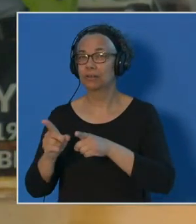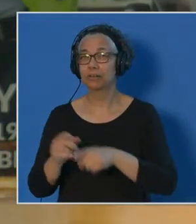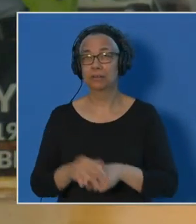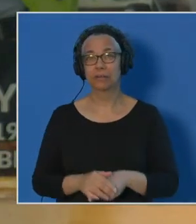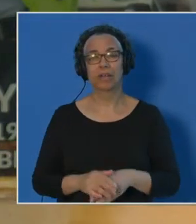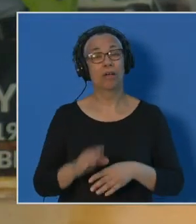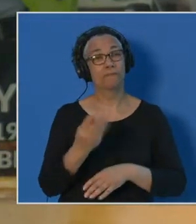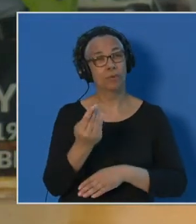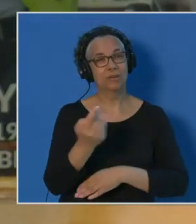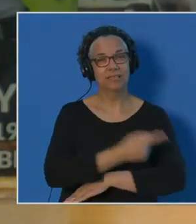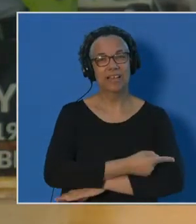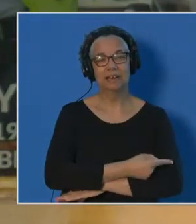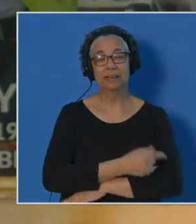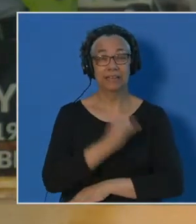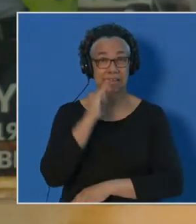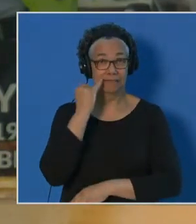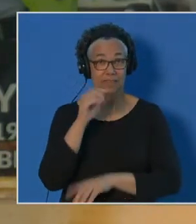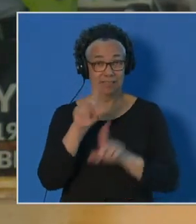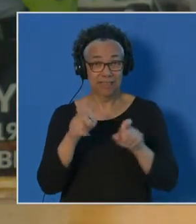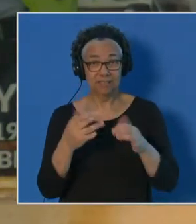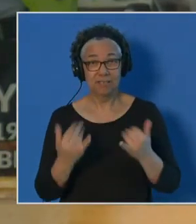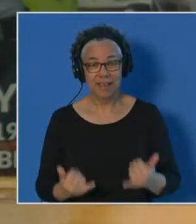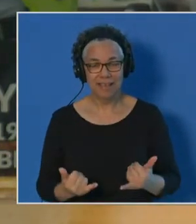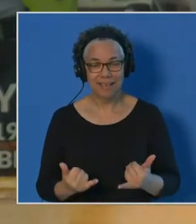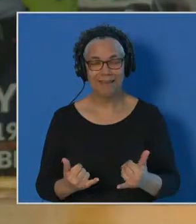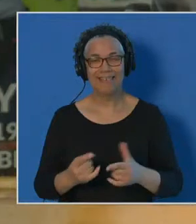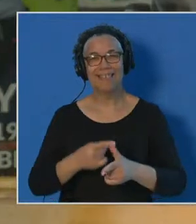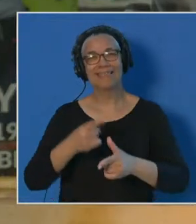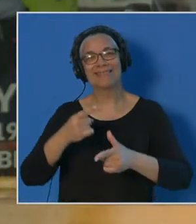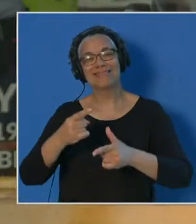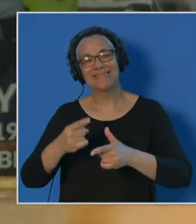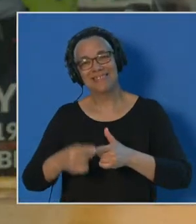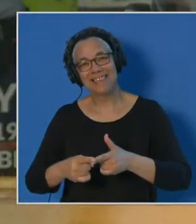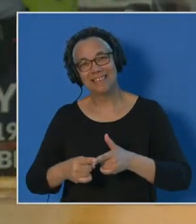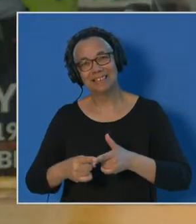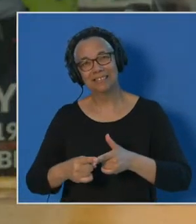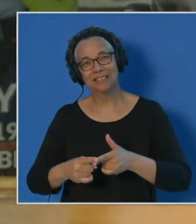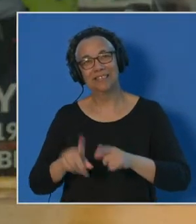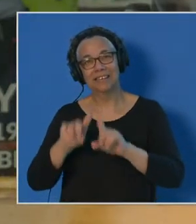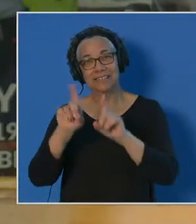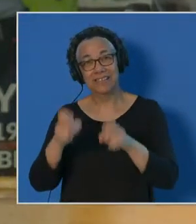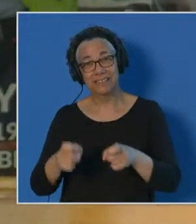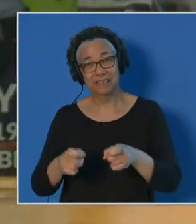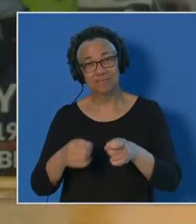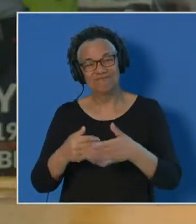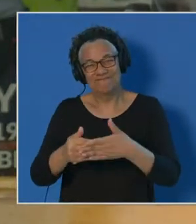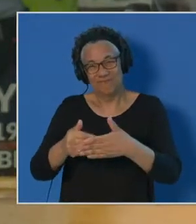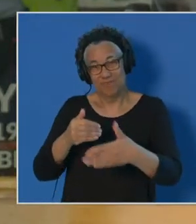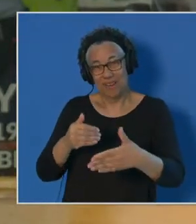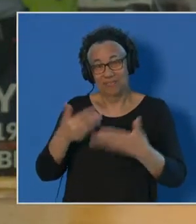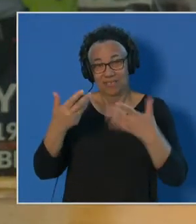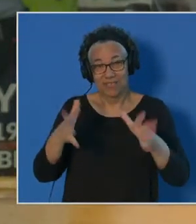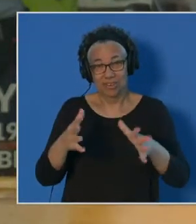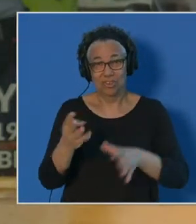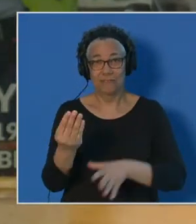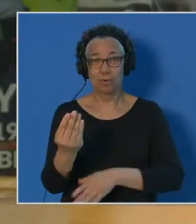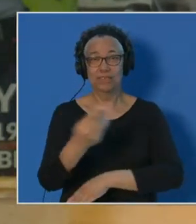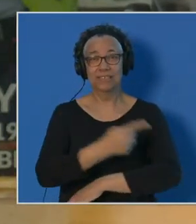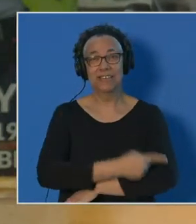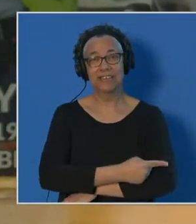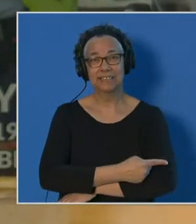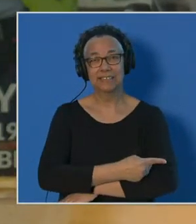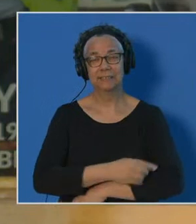for example, then they're retesting them prior to the conclusion of that 14 days. Thank